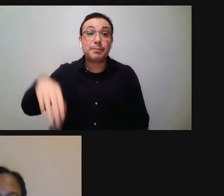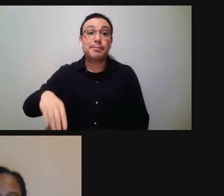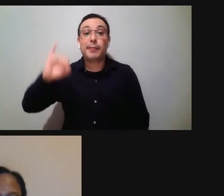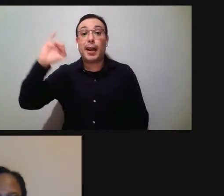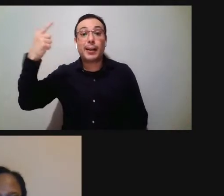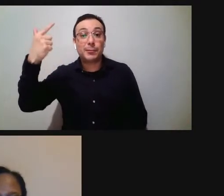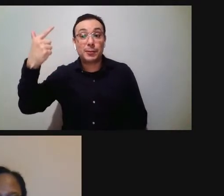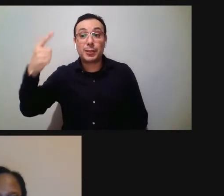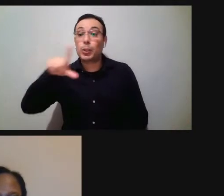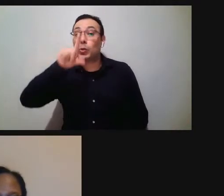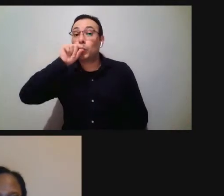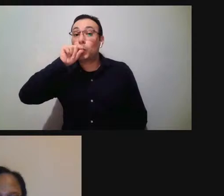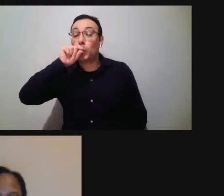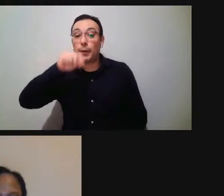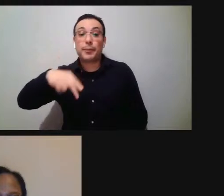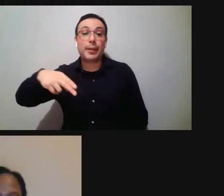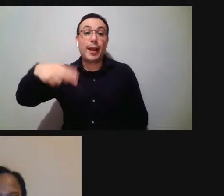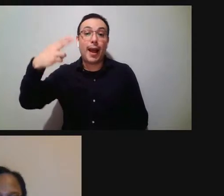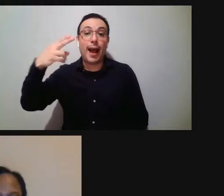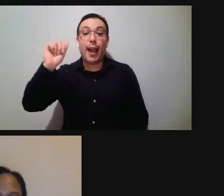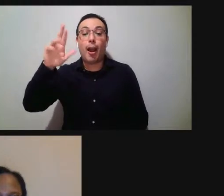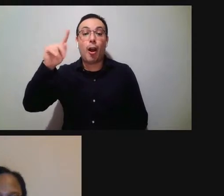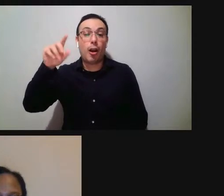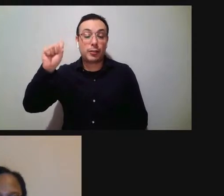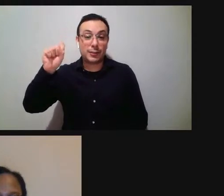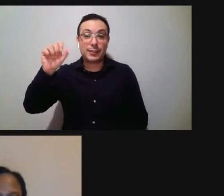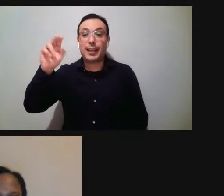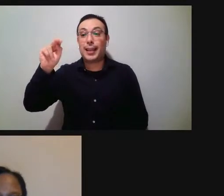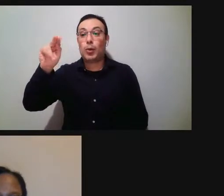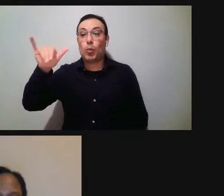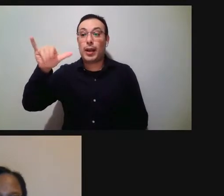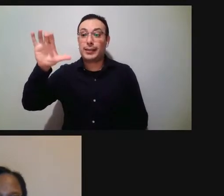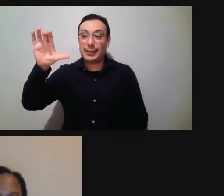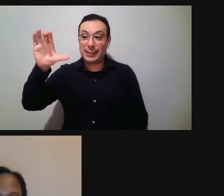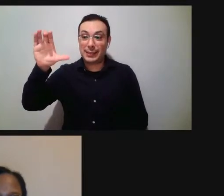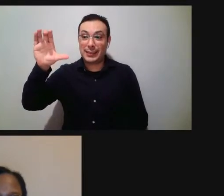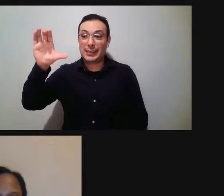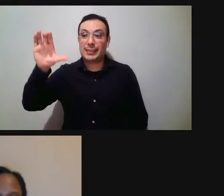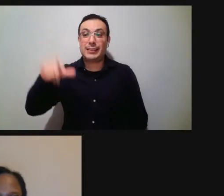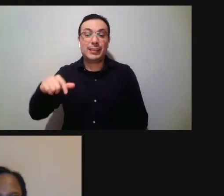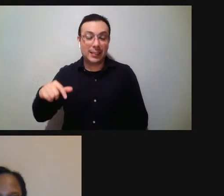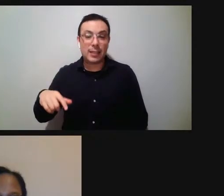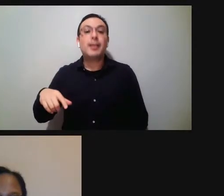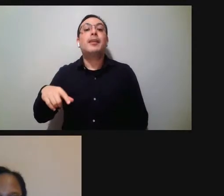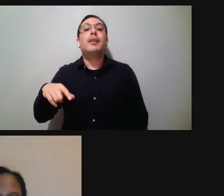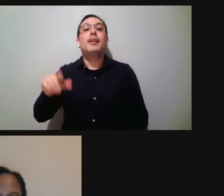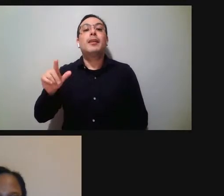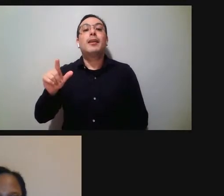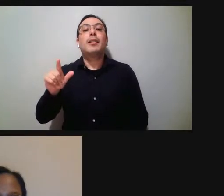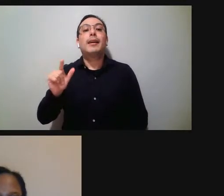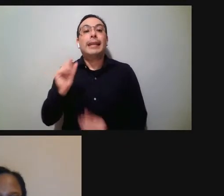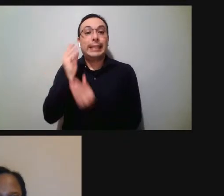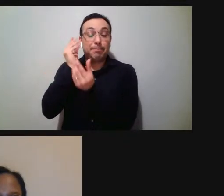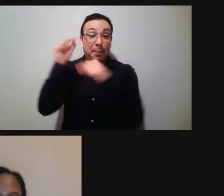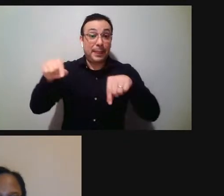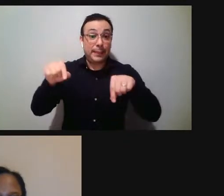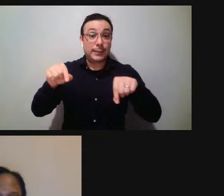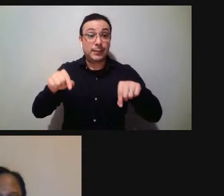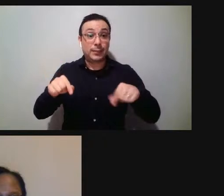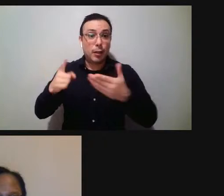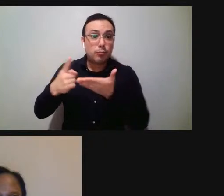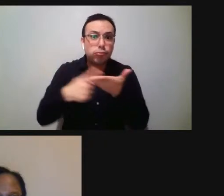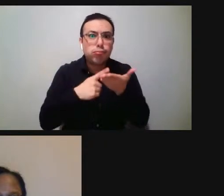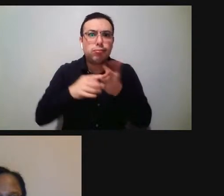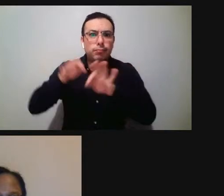and Twitter at High Arts NYC to see any of the information. This conversation will be up